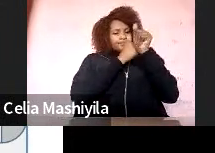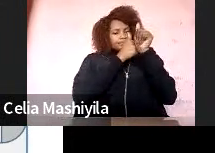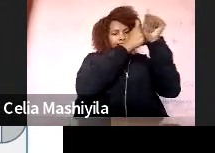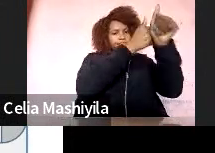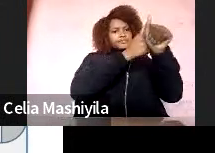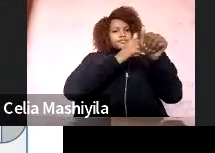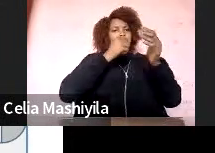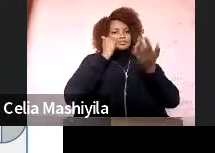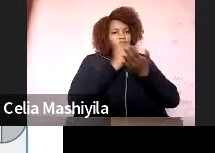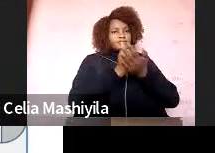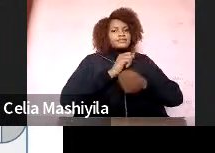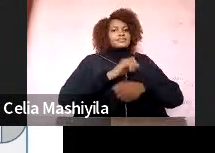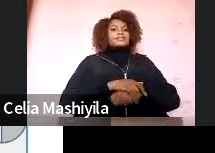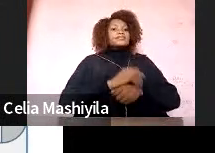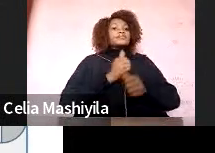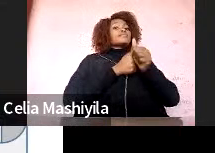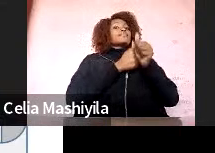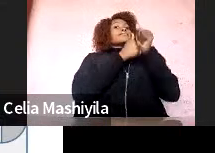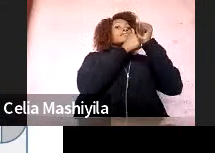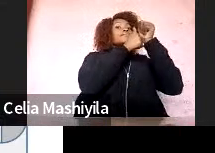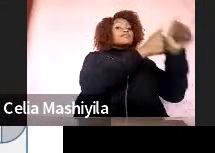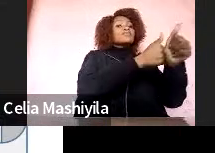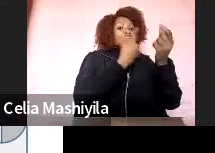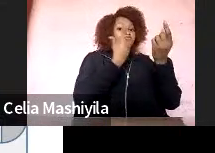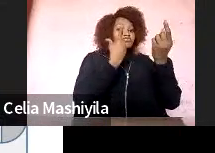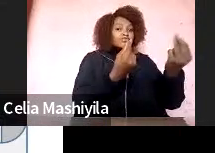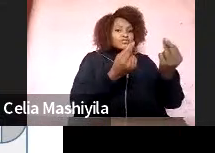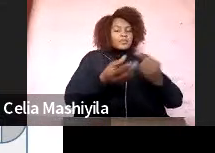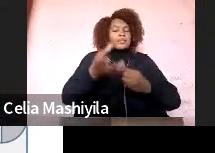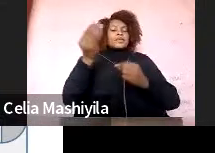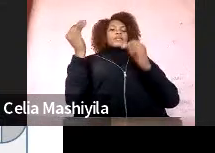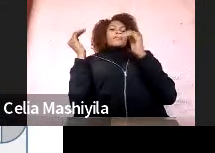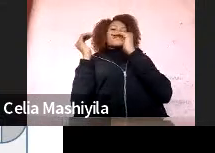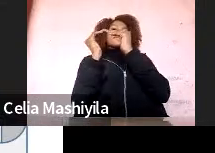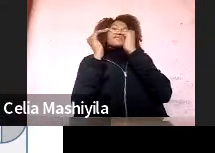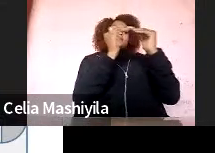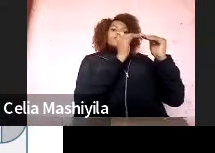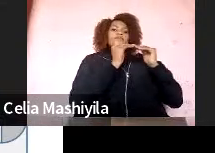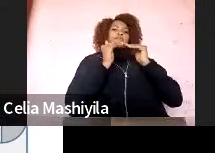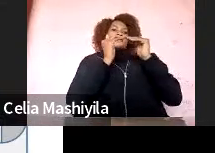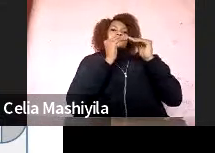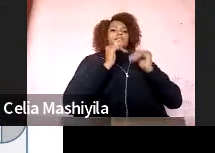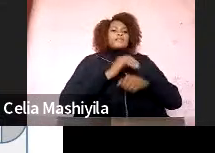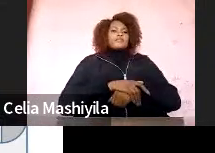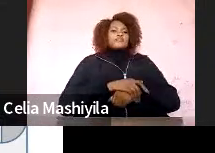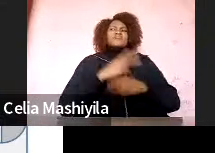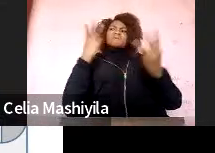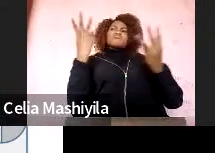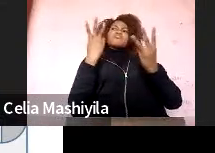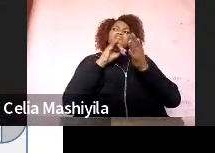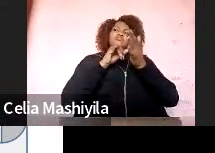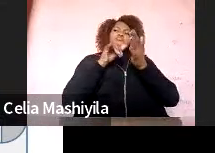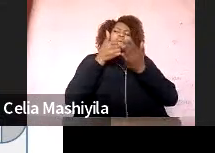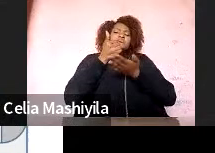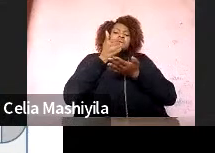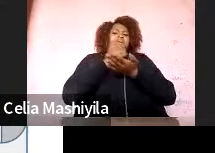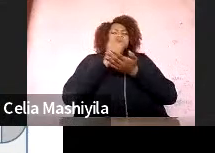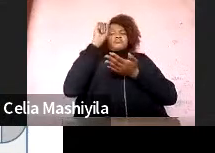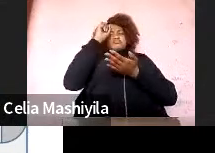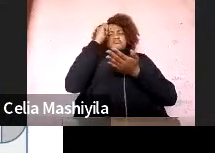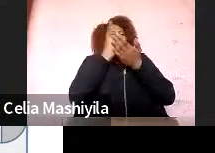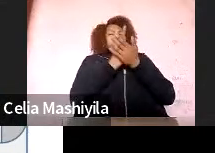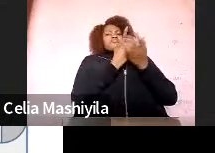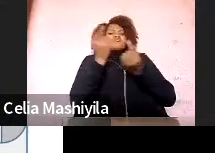followed, they bring fairness to you. It is not some people who are just sitting somewhere and deciding to do things the way